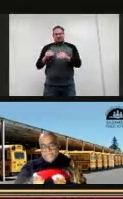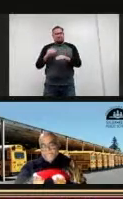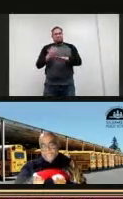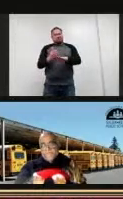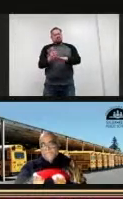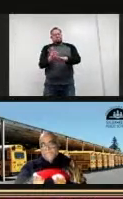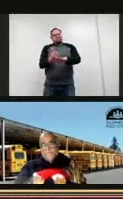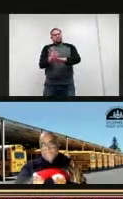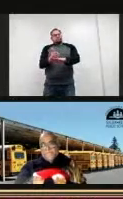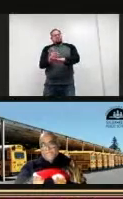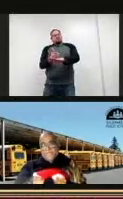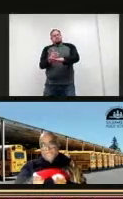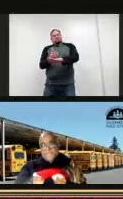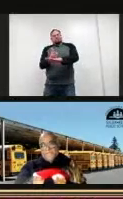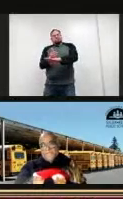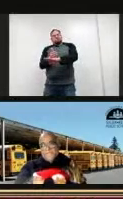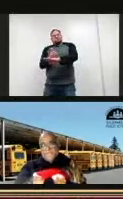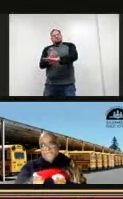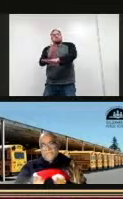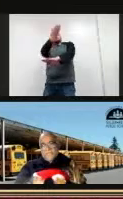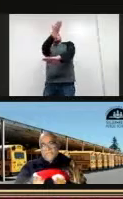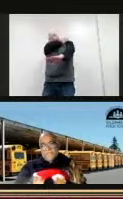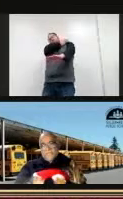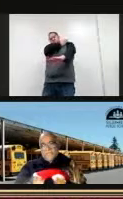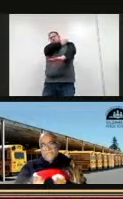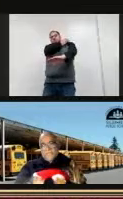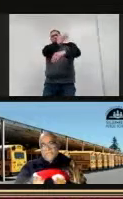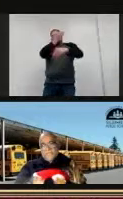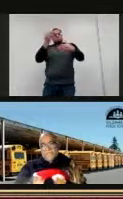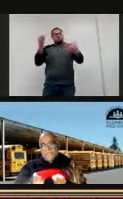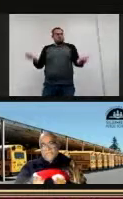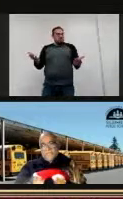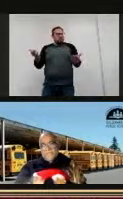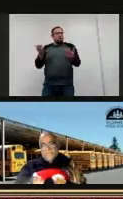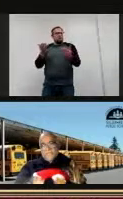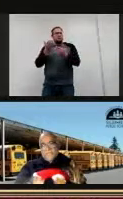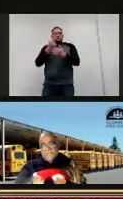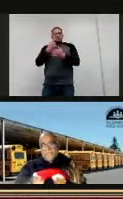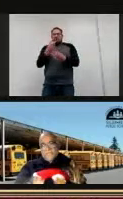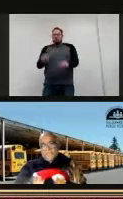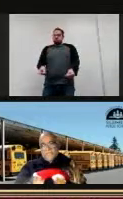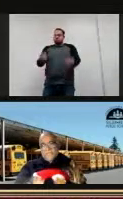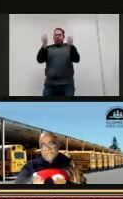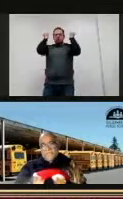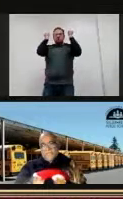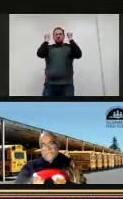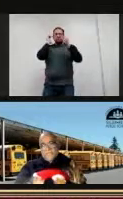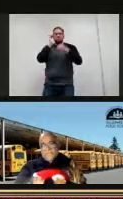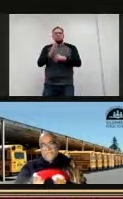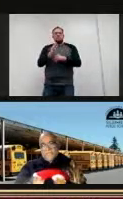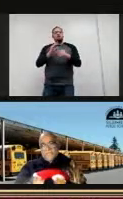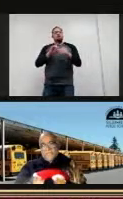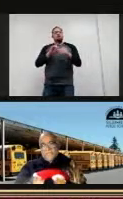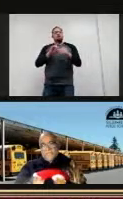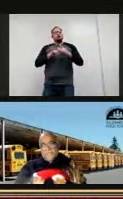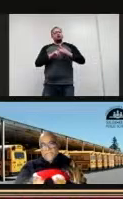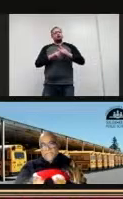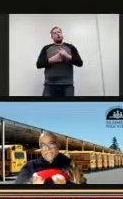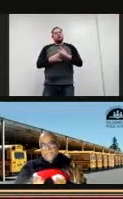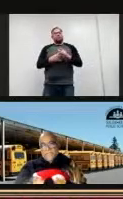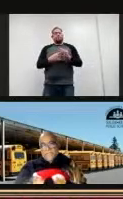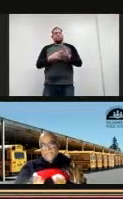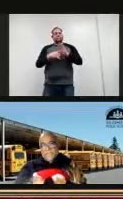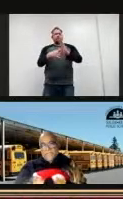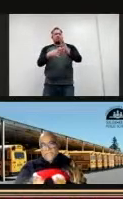growth in the initial phase of the programs. So to say right away, it's going to show a decrease in the